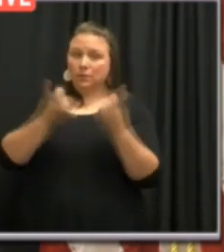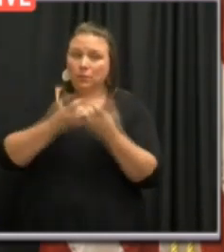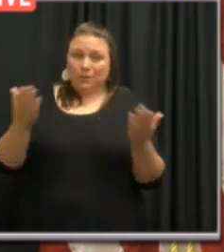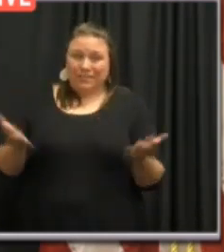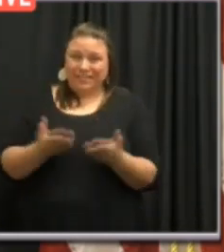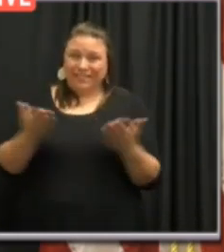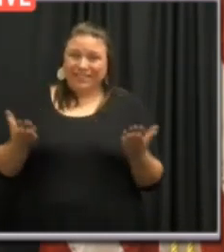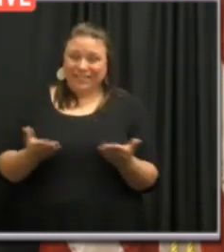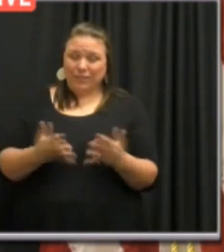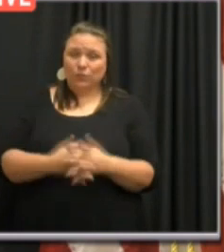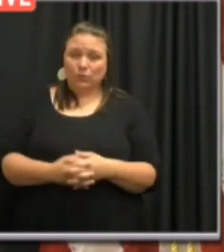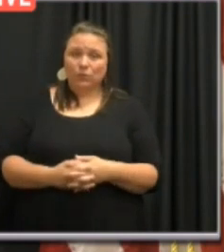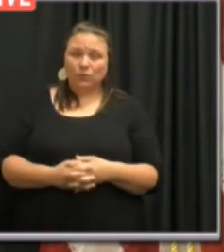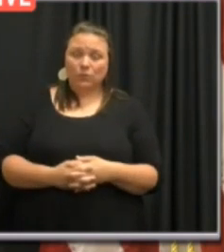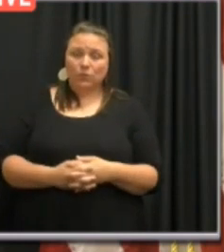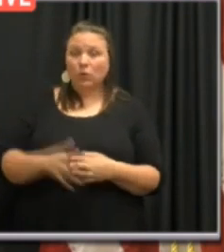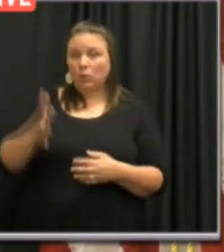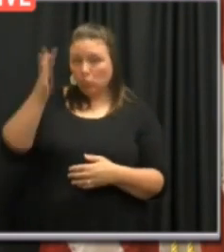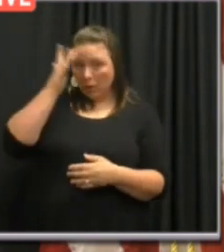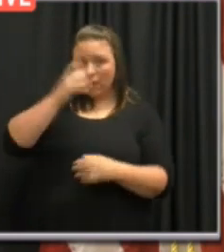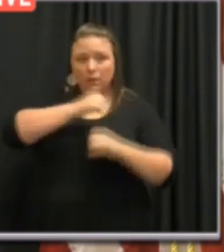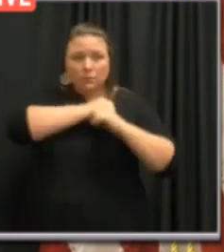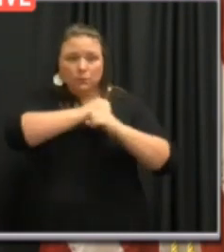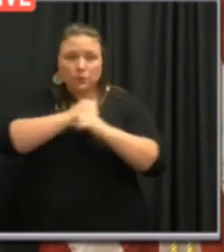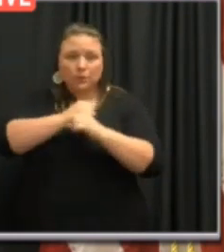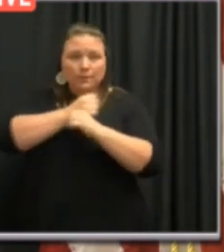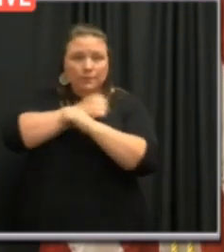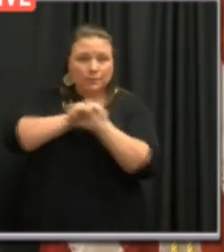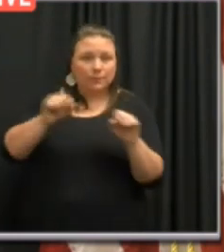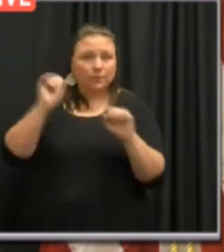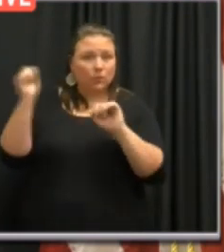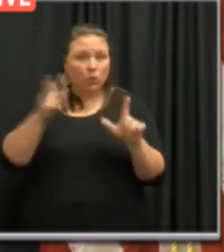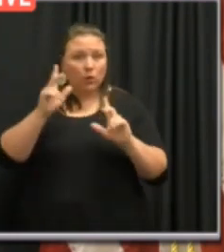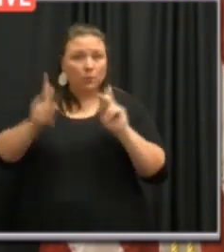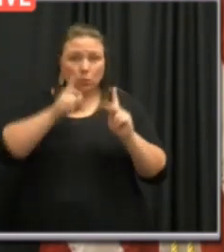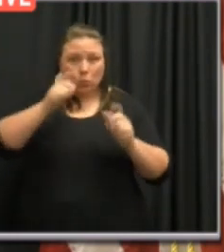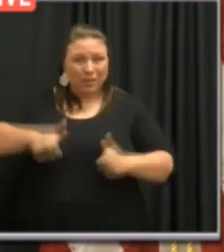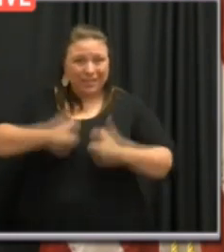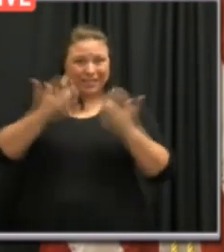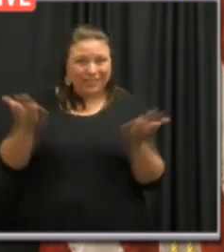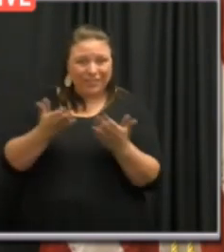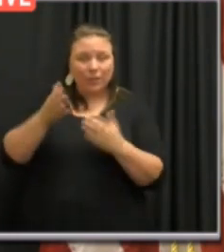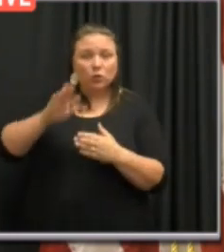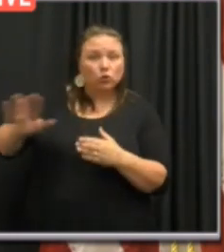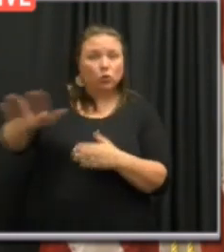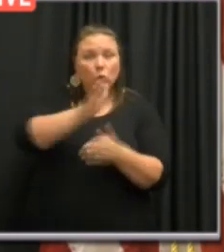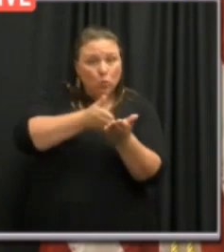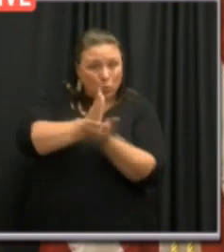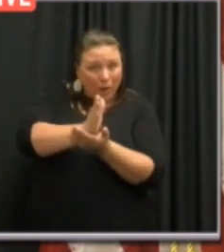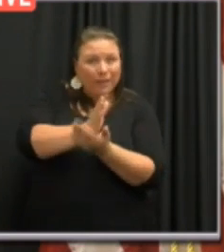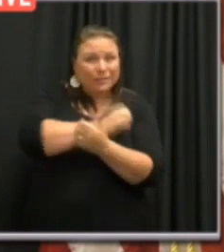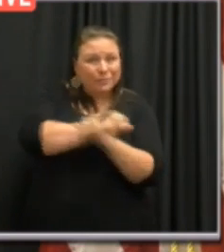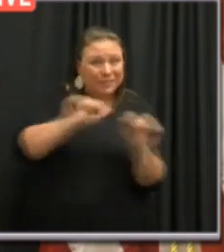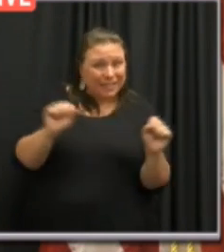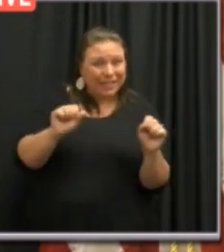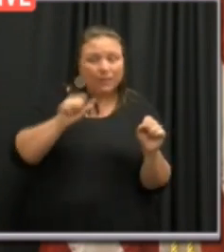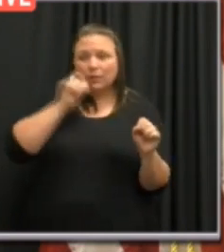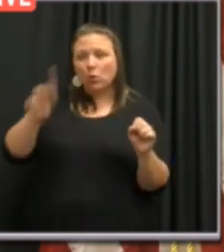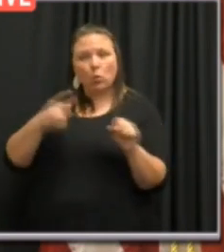here to protect the safety of all citizens. It is your right to be safe, and safe not just at